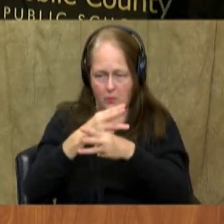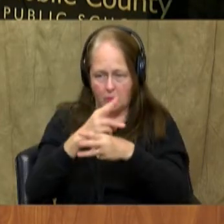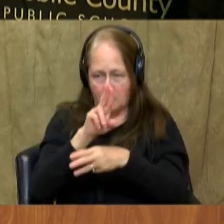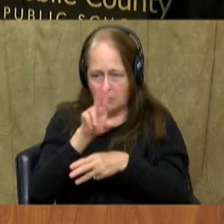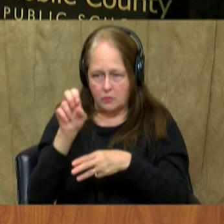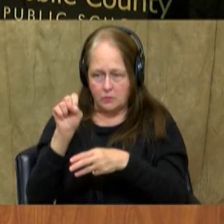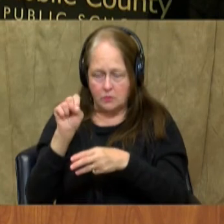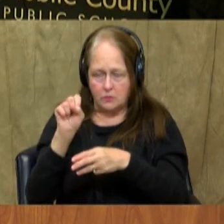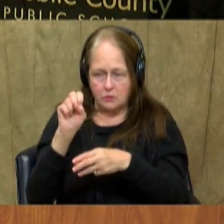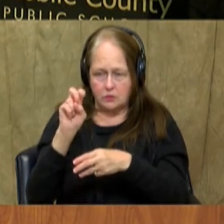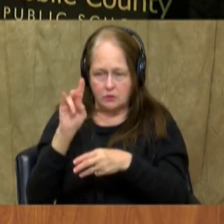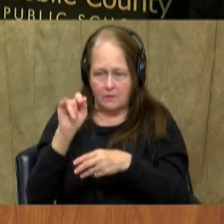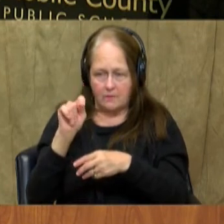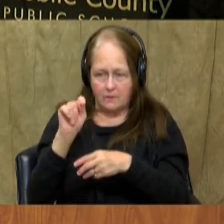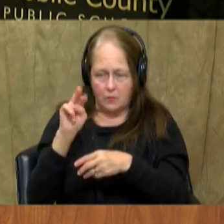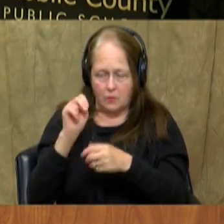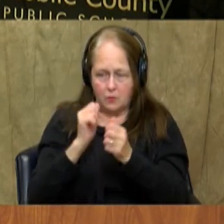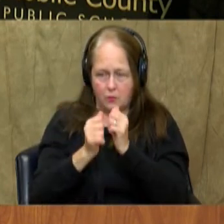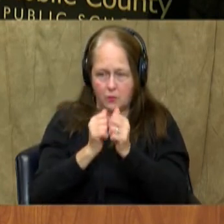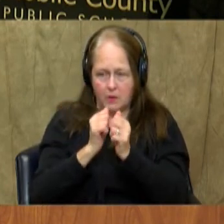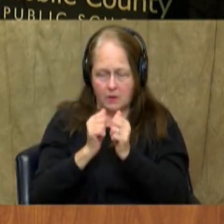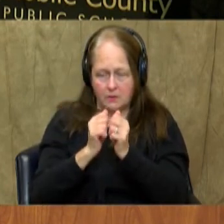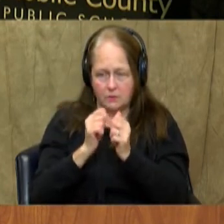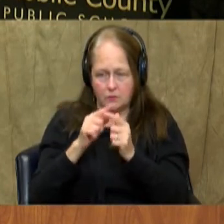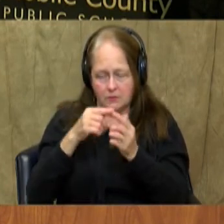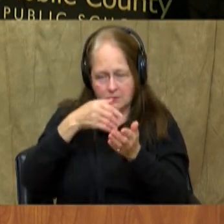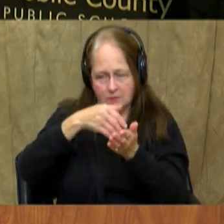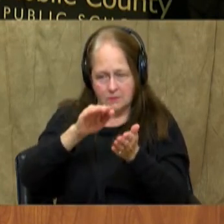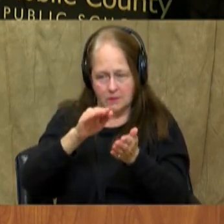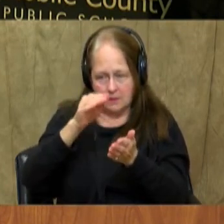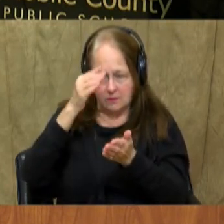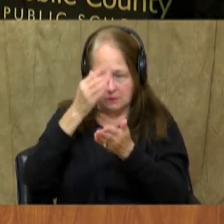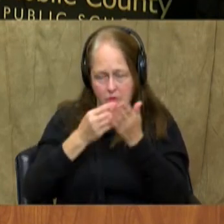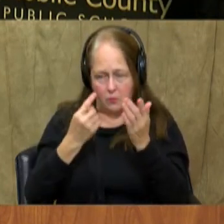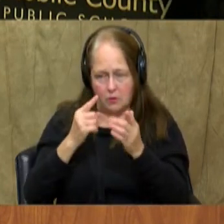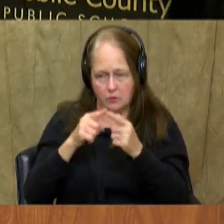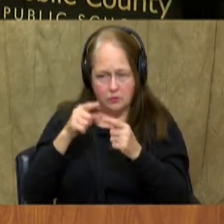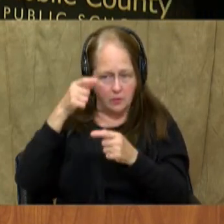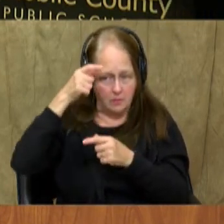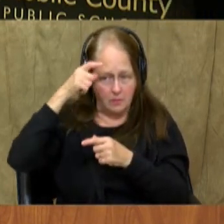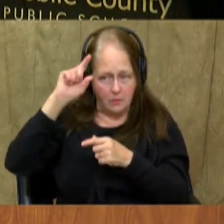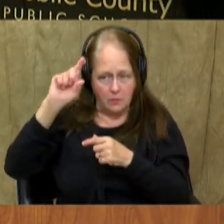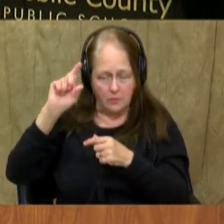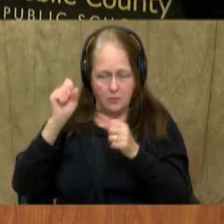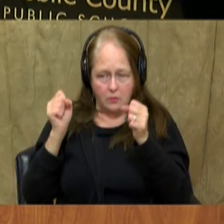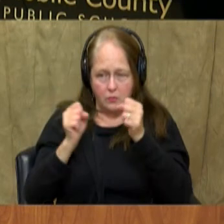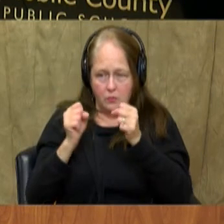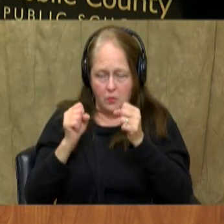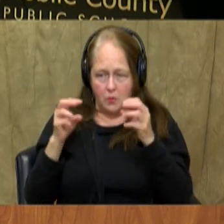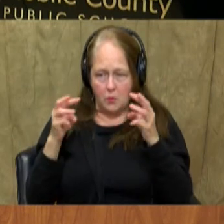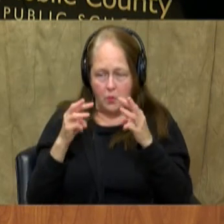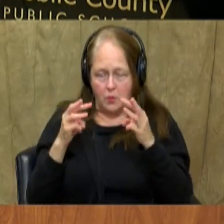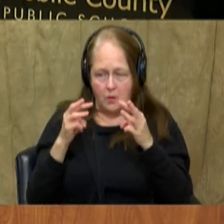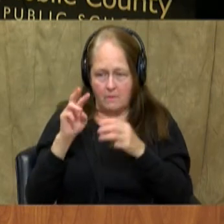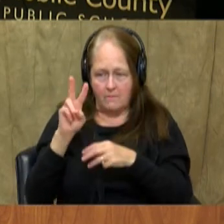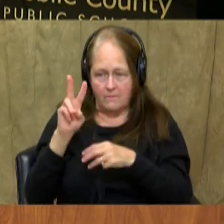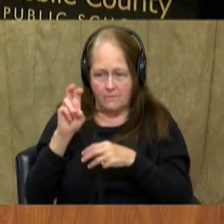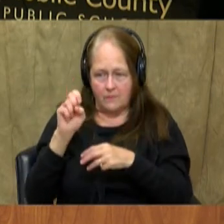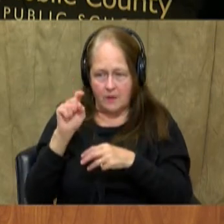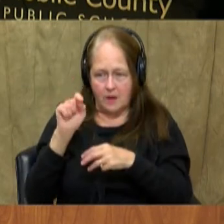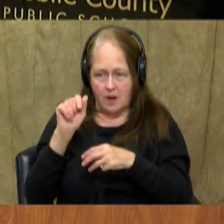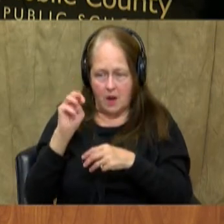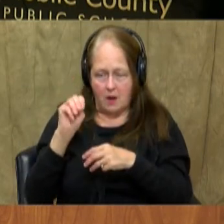States and the Soviet Union raced to send a person to the moon. And the Cold War conflict in Vietnam led the United